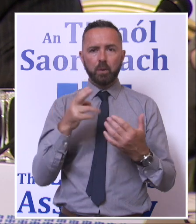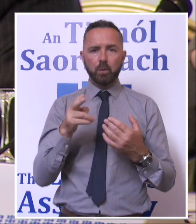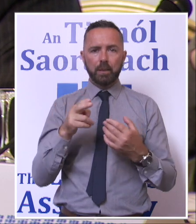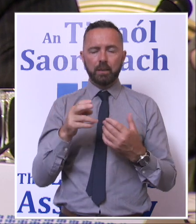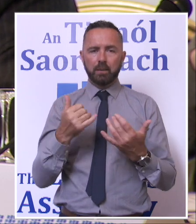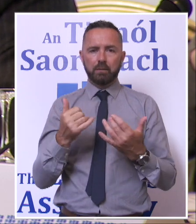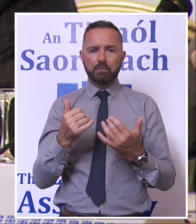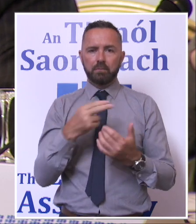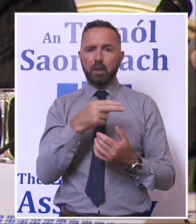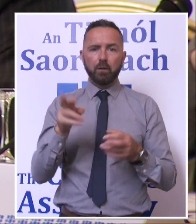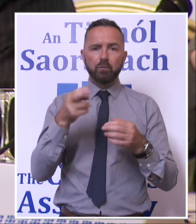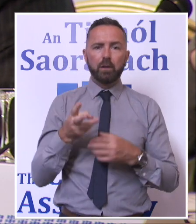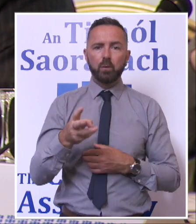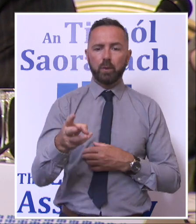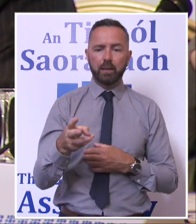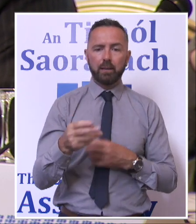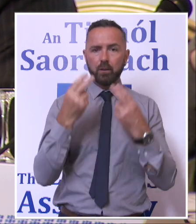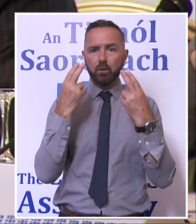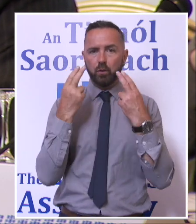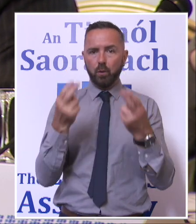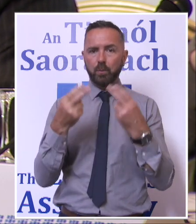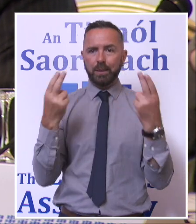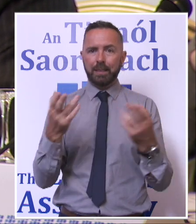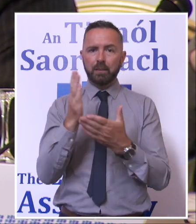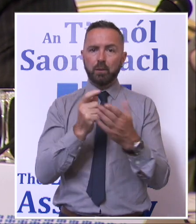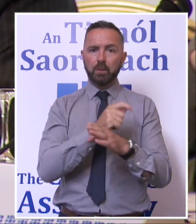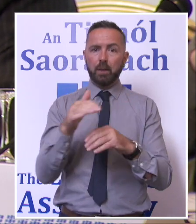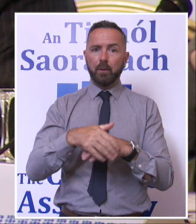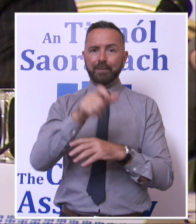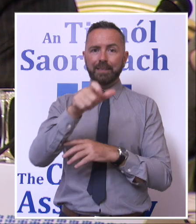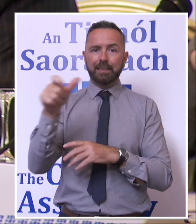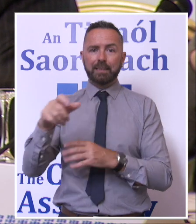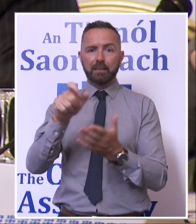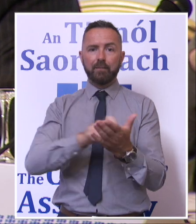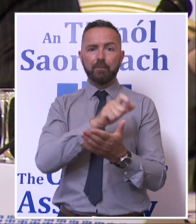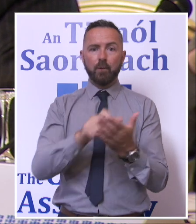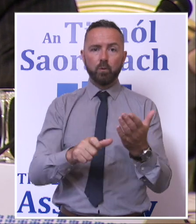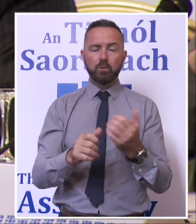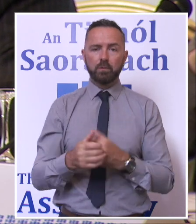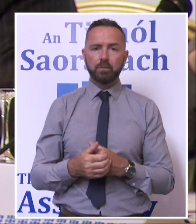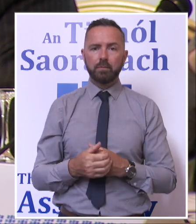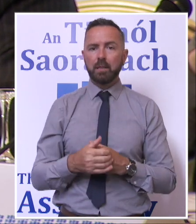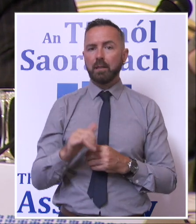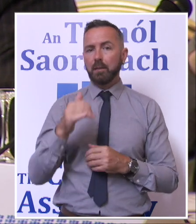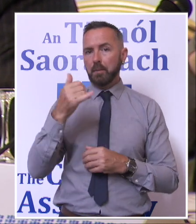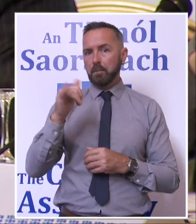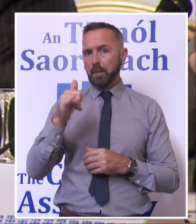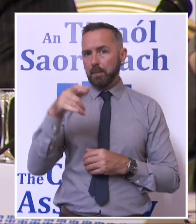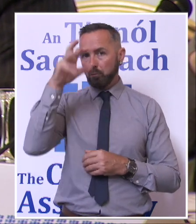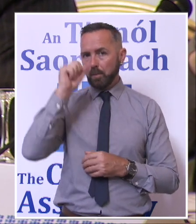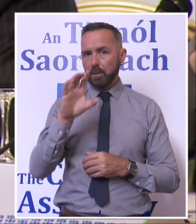new counties, that they normally require some form of citizen vote. You might recall that Dermot mentioned the Charter